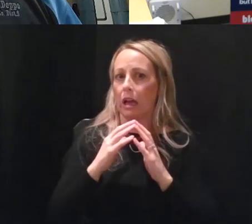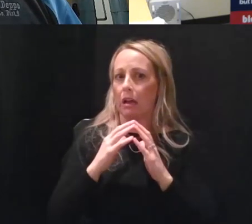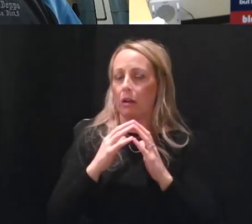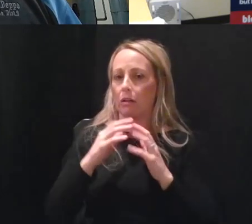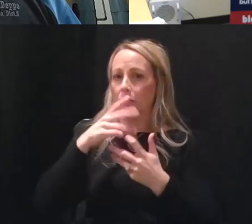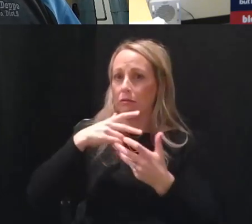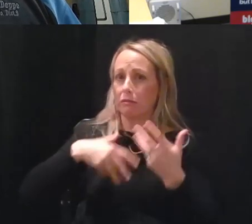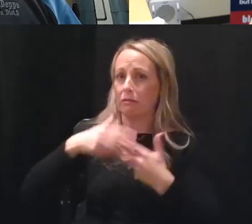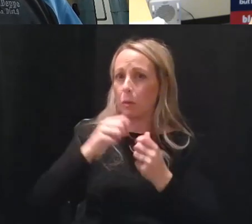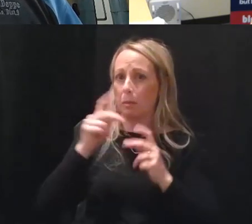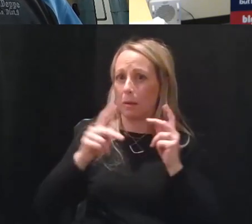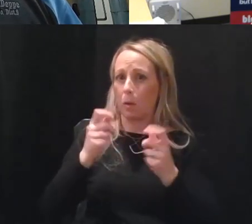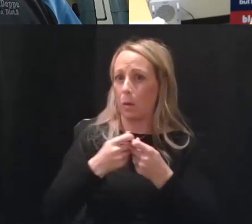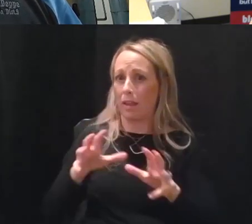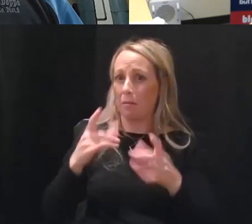mask, I get worried.